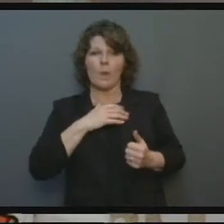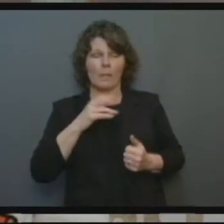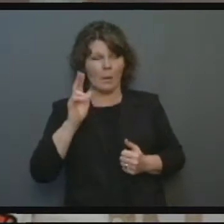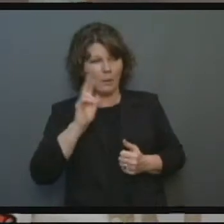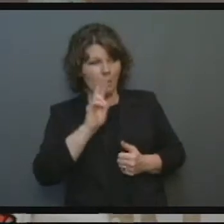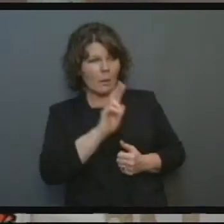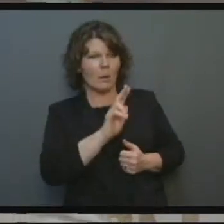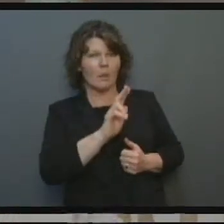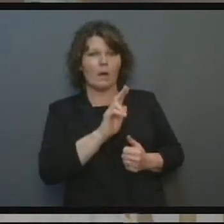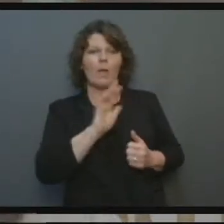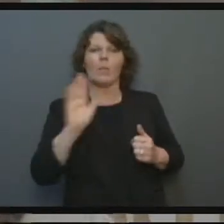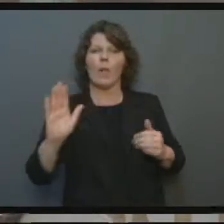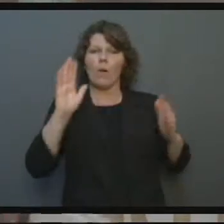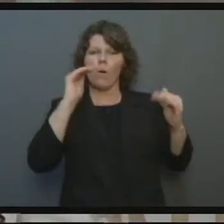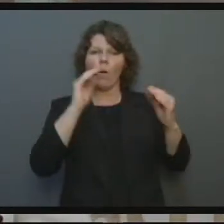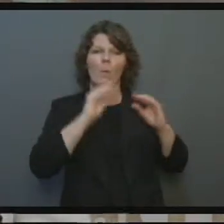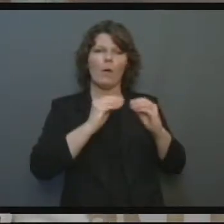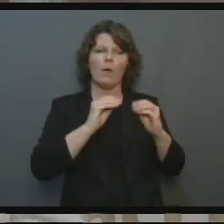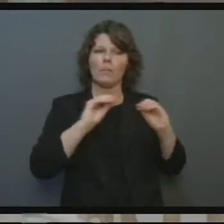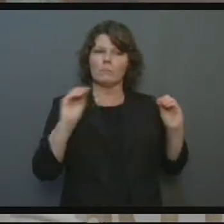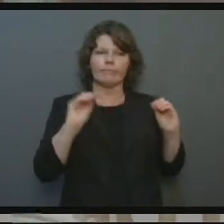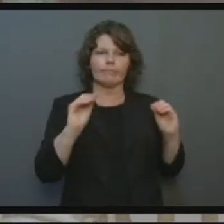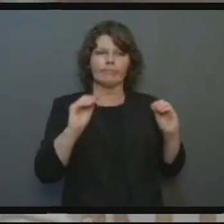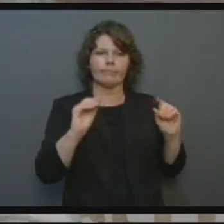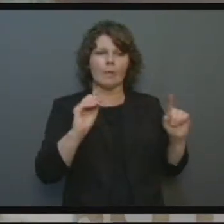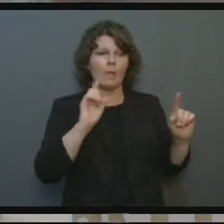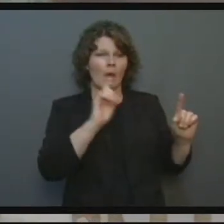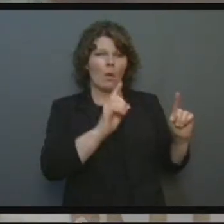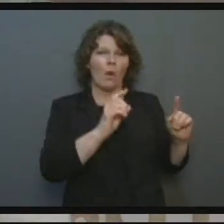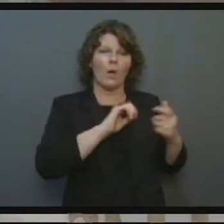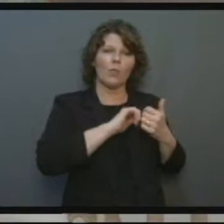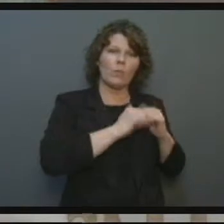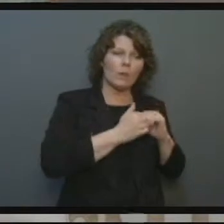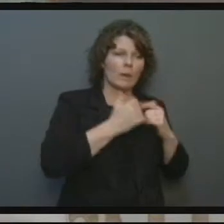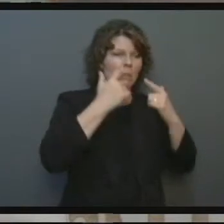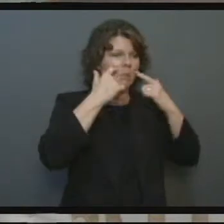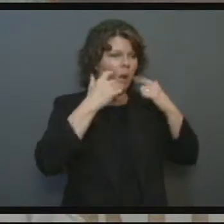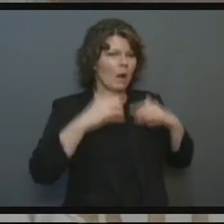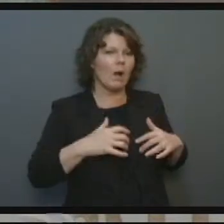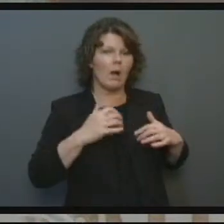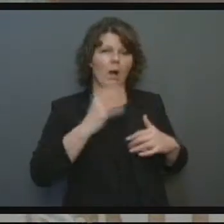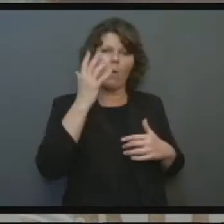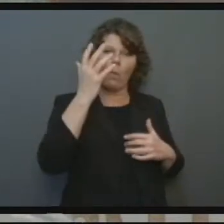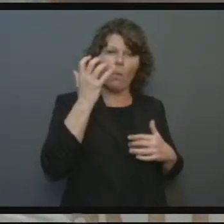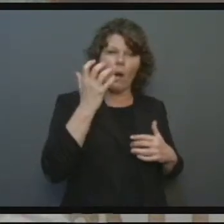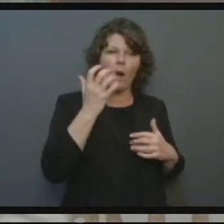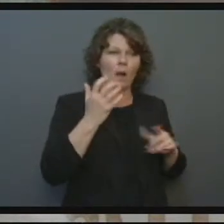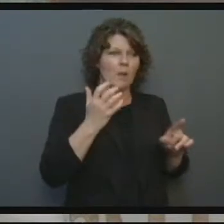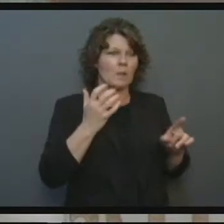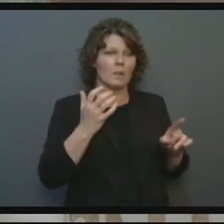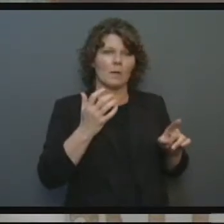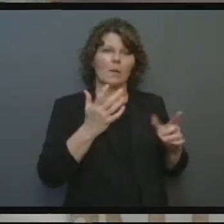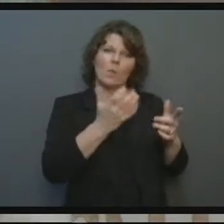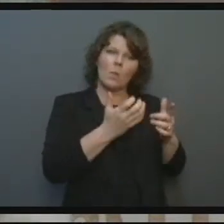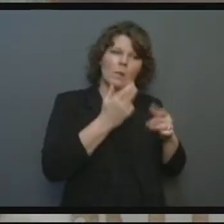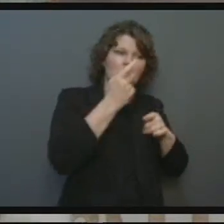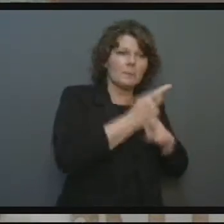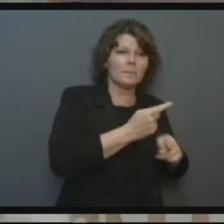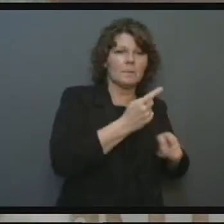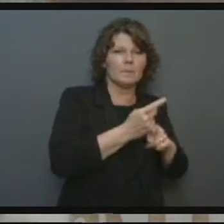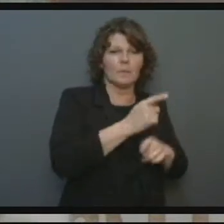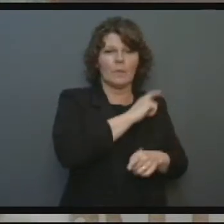gone. And so they came to the grave to weep out their grief. They came to the tomb to do one last measure of love for their